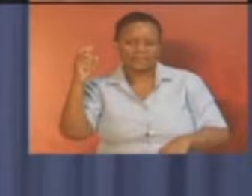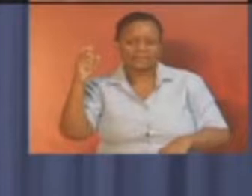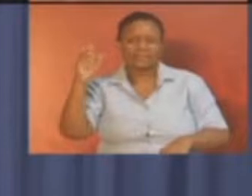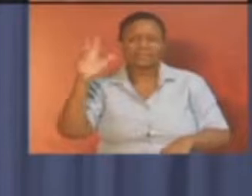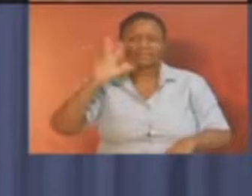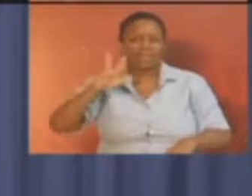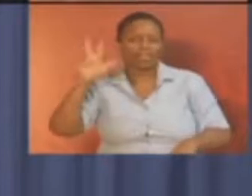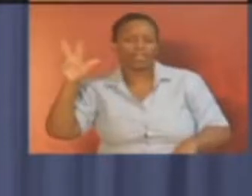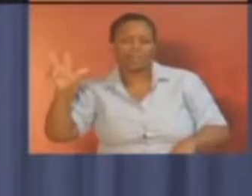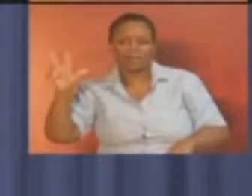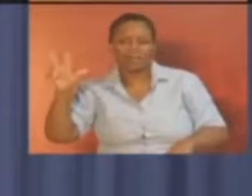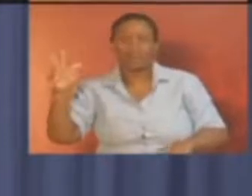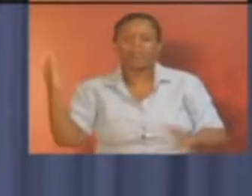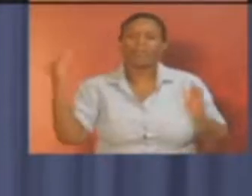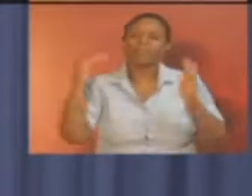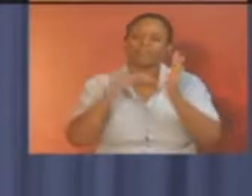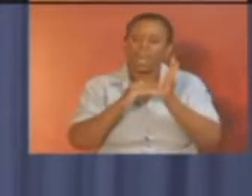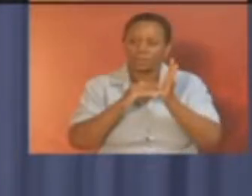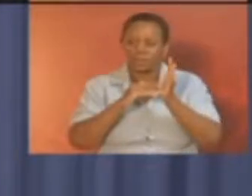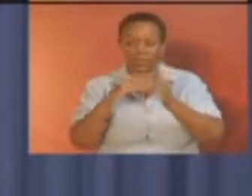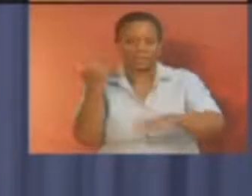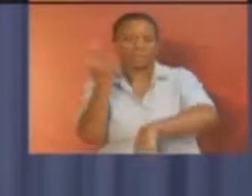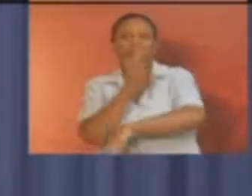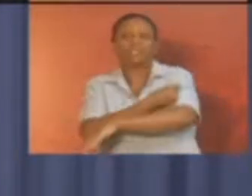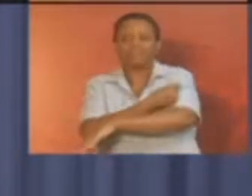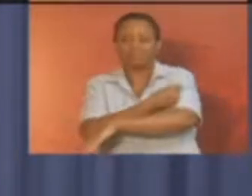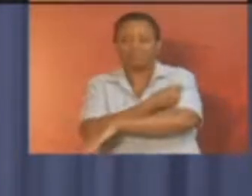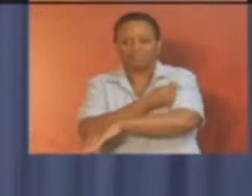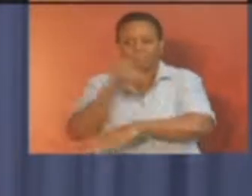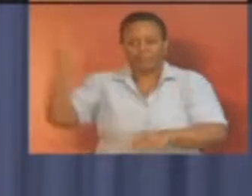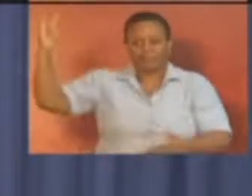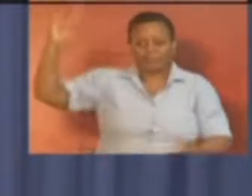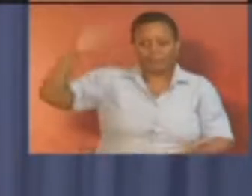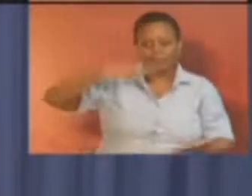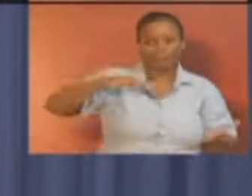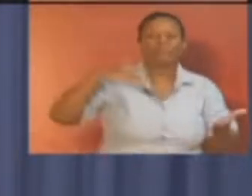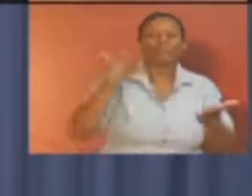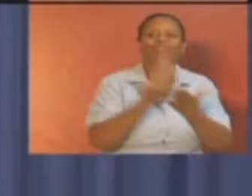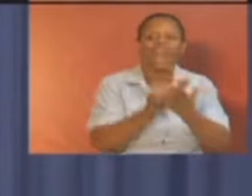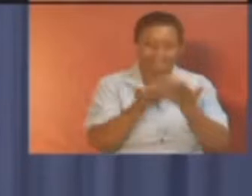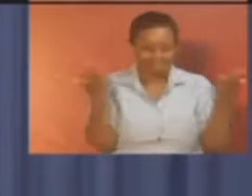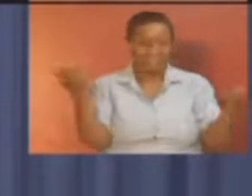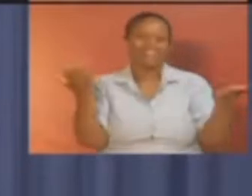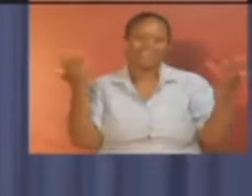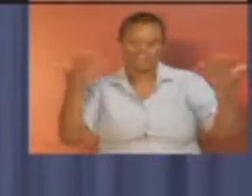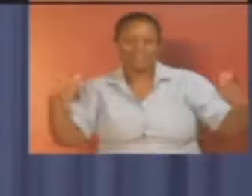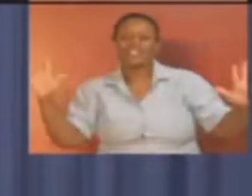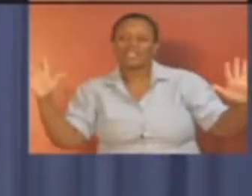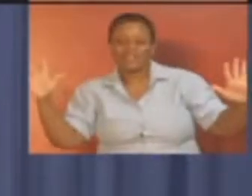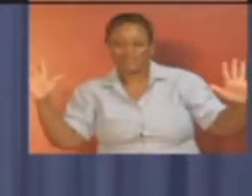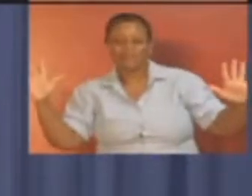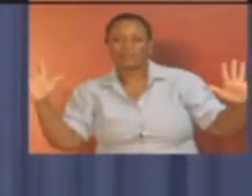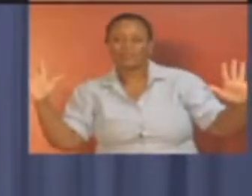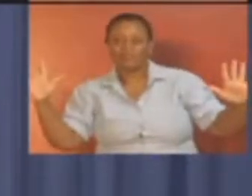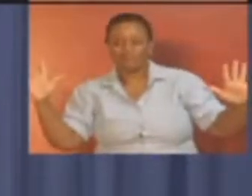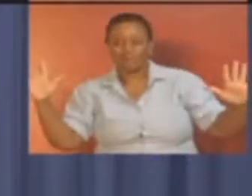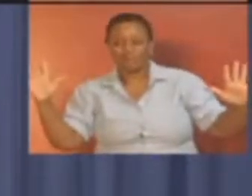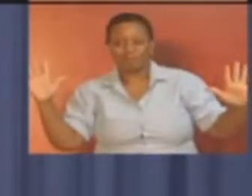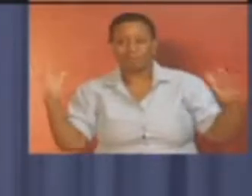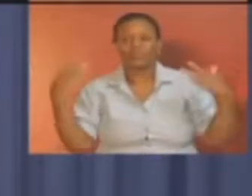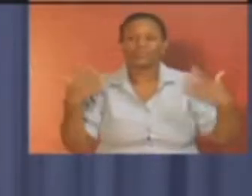week. This good measure, that now means that if we use